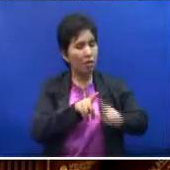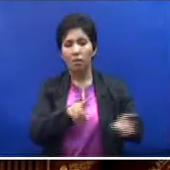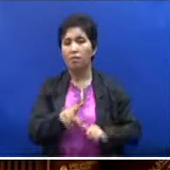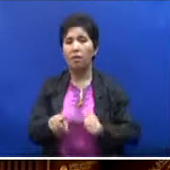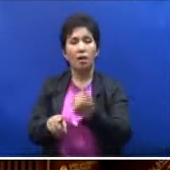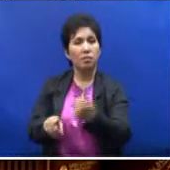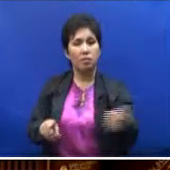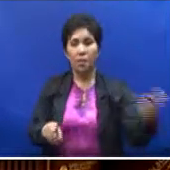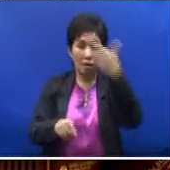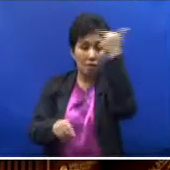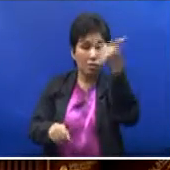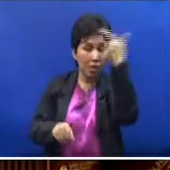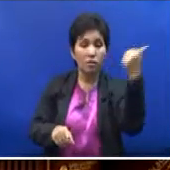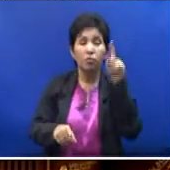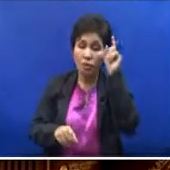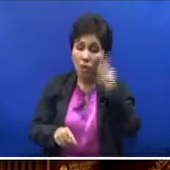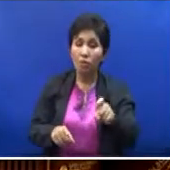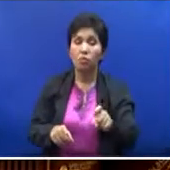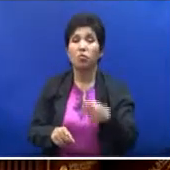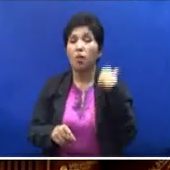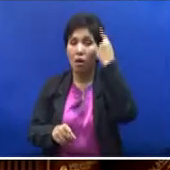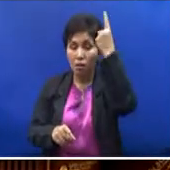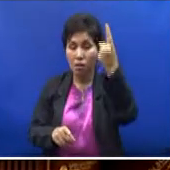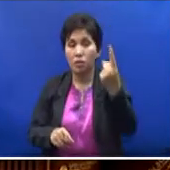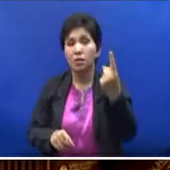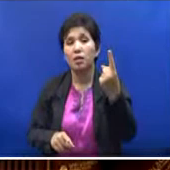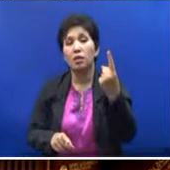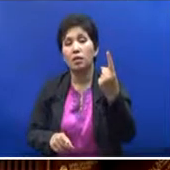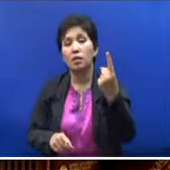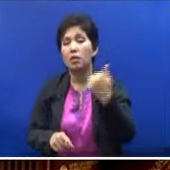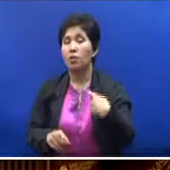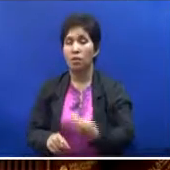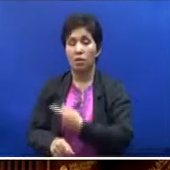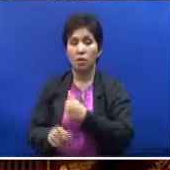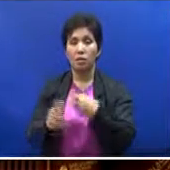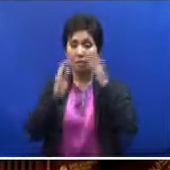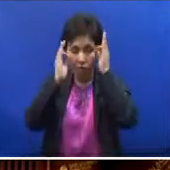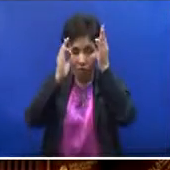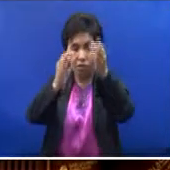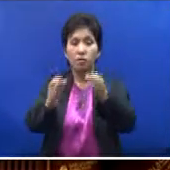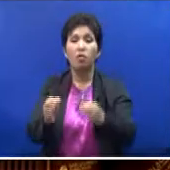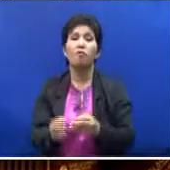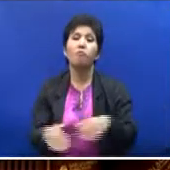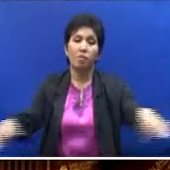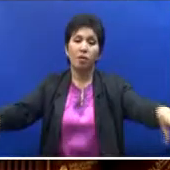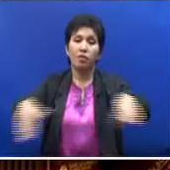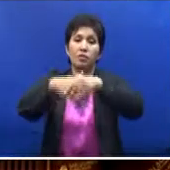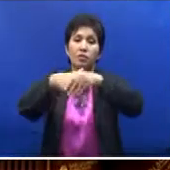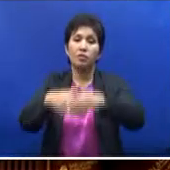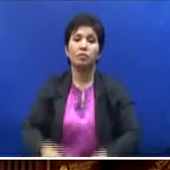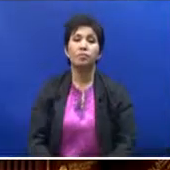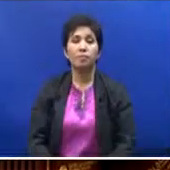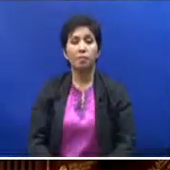are the factors that we need to understand. Okay, when we discuss about the purpose of marriage. Okay.